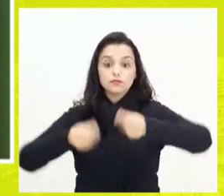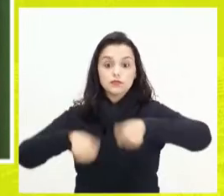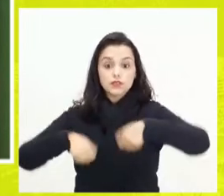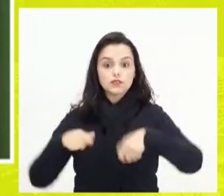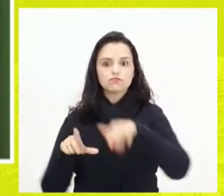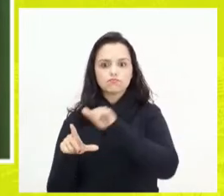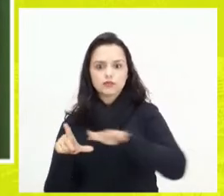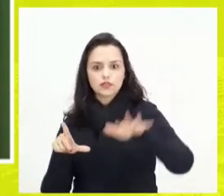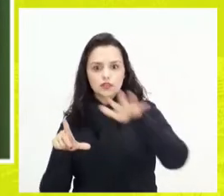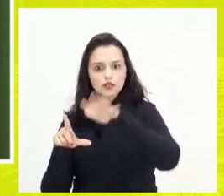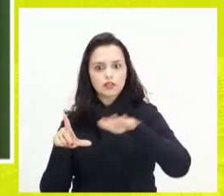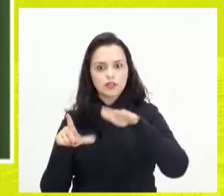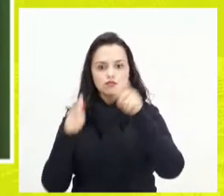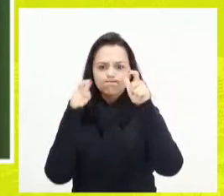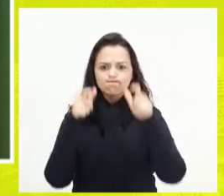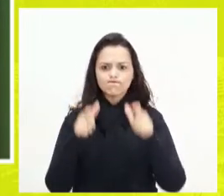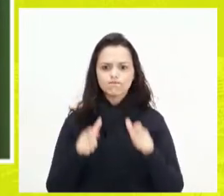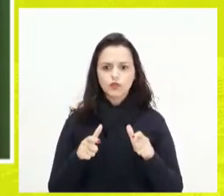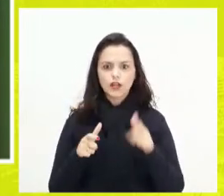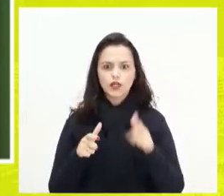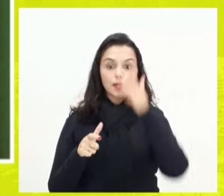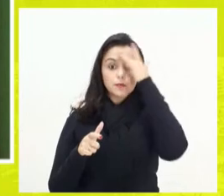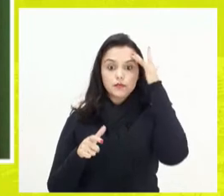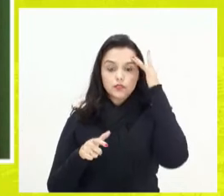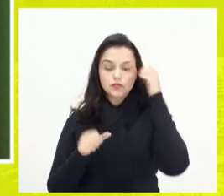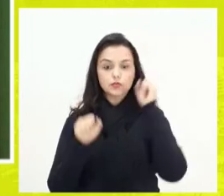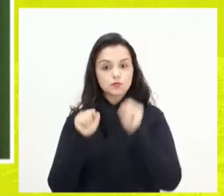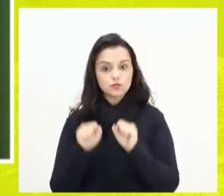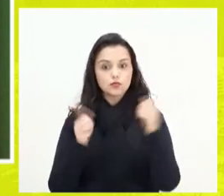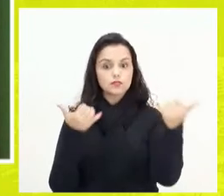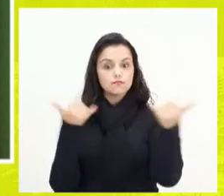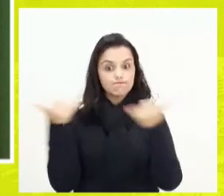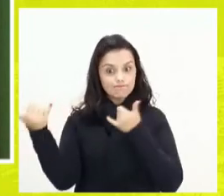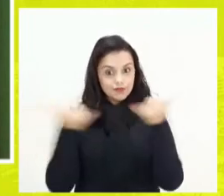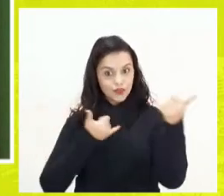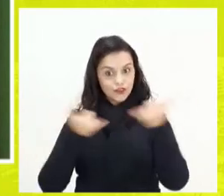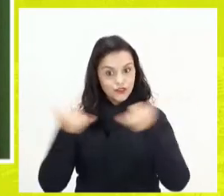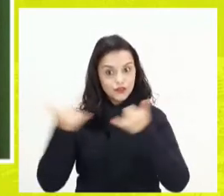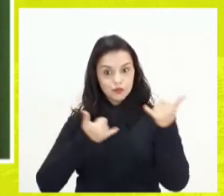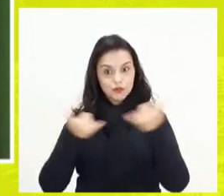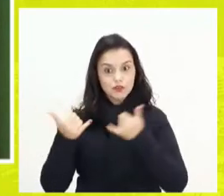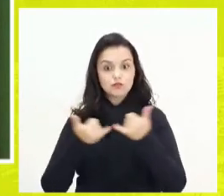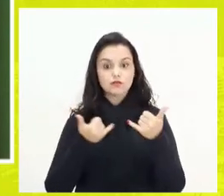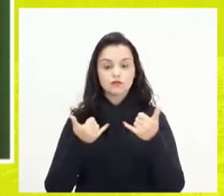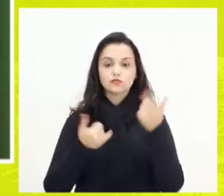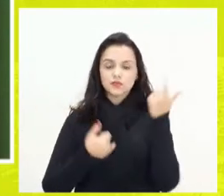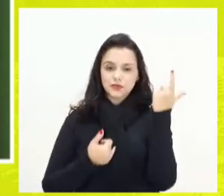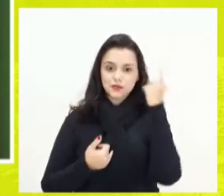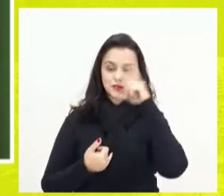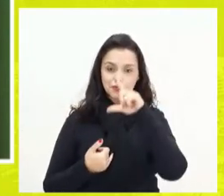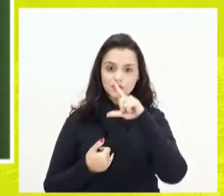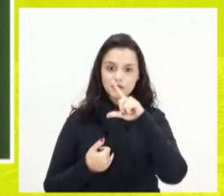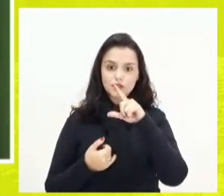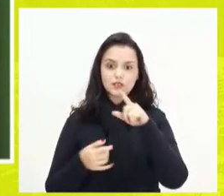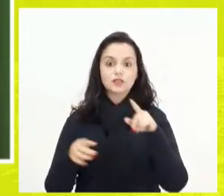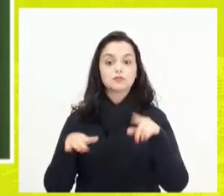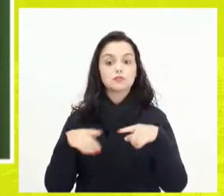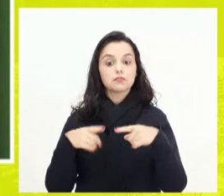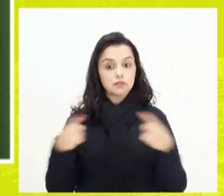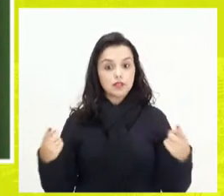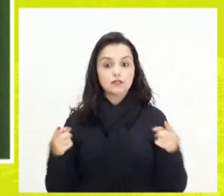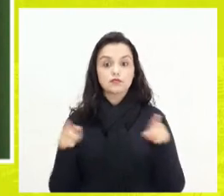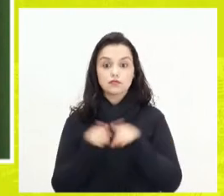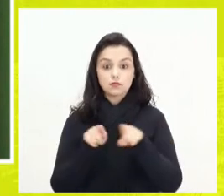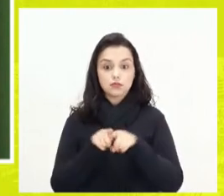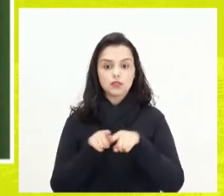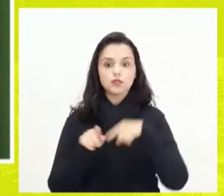in the united states so there should be a space where people not only receive information but they can